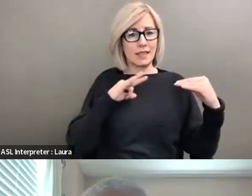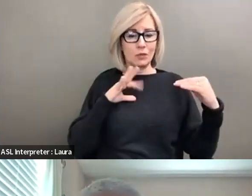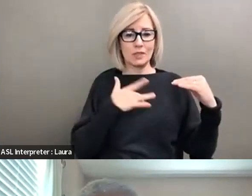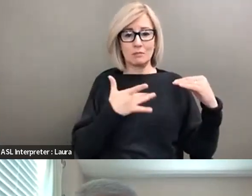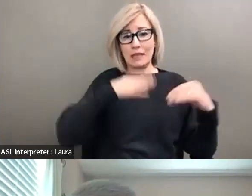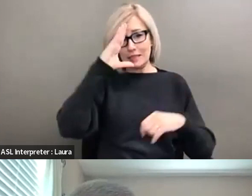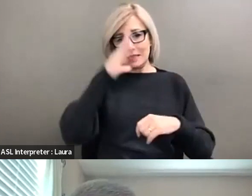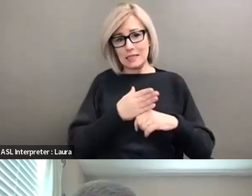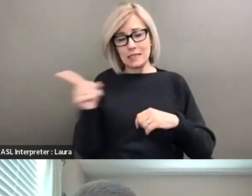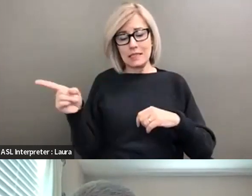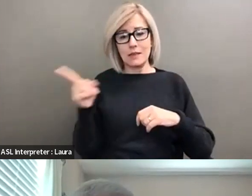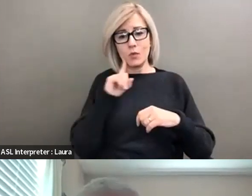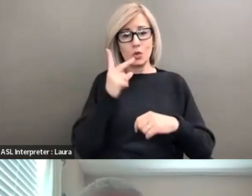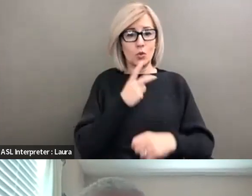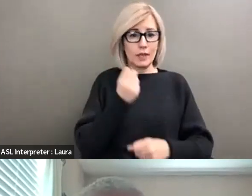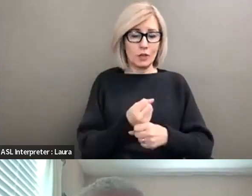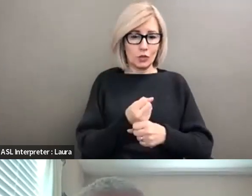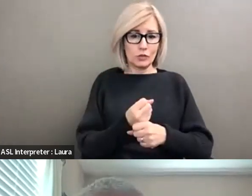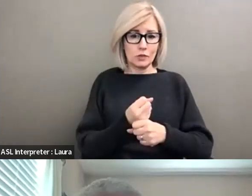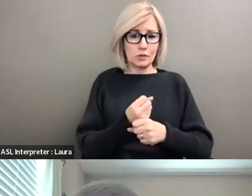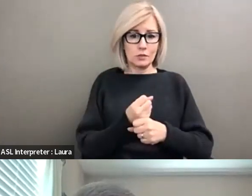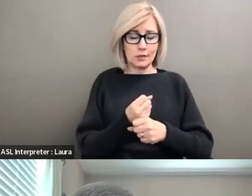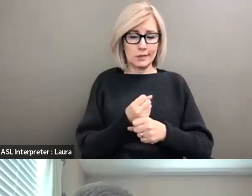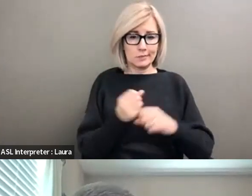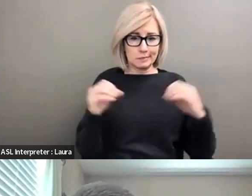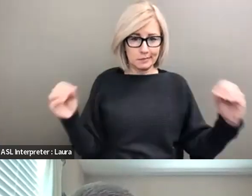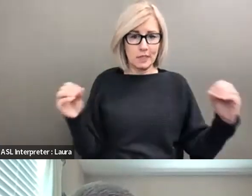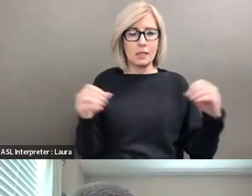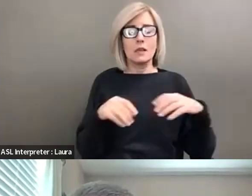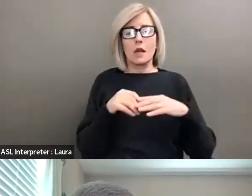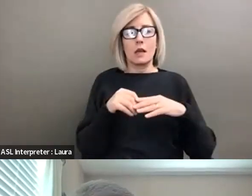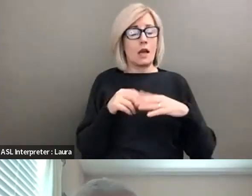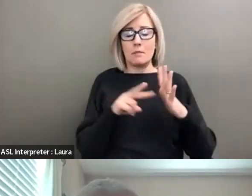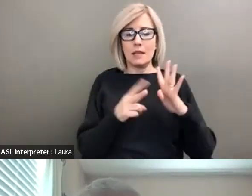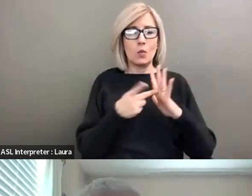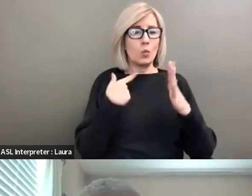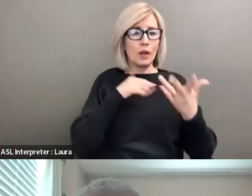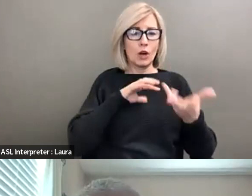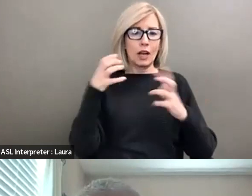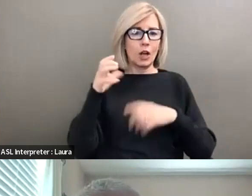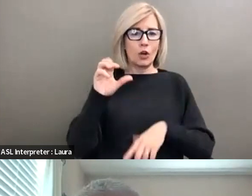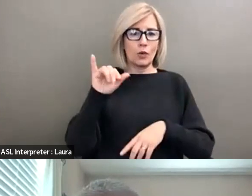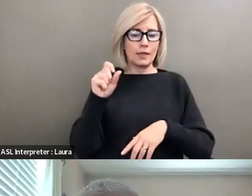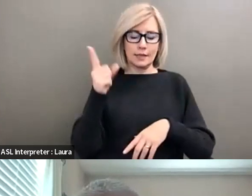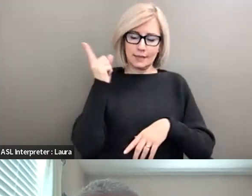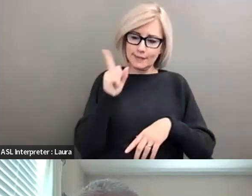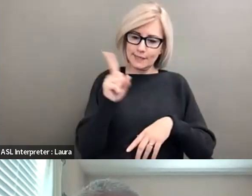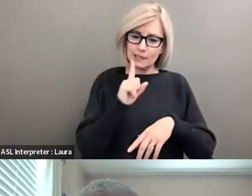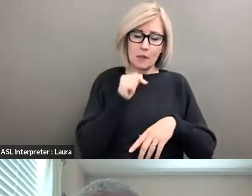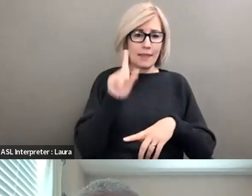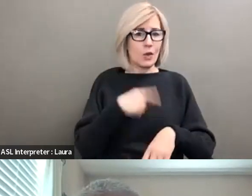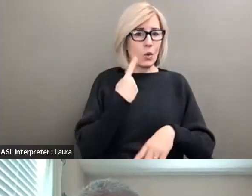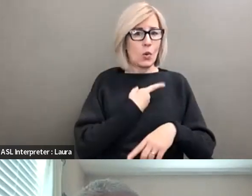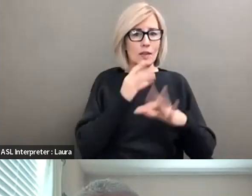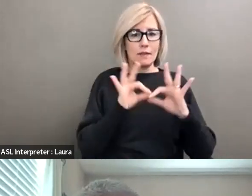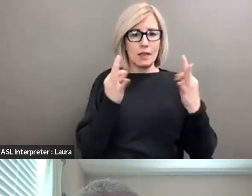my son for over 2 years, and something, I mean, we're at a crisis. There's just no doubt about it. I'm not the only